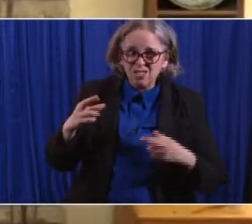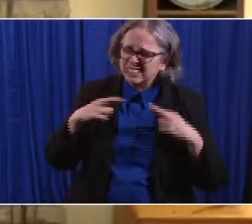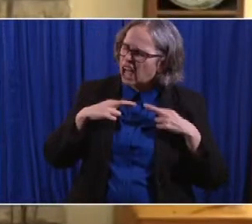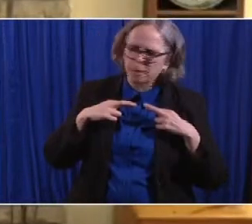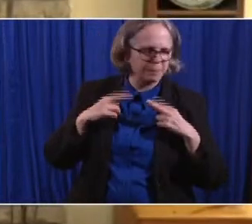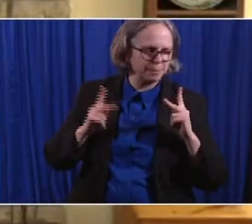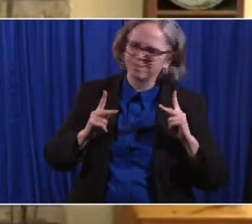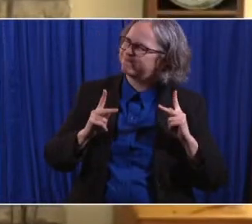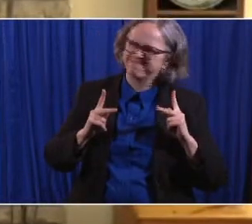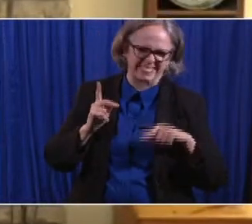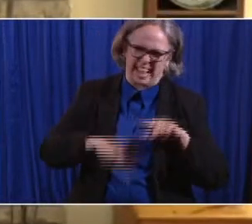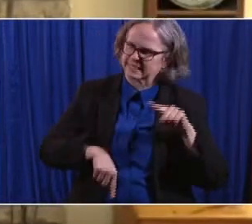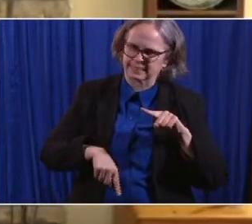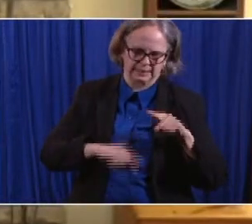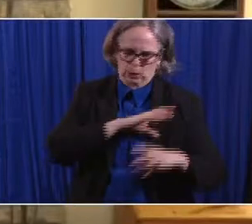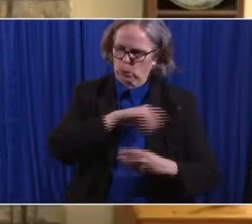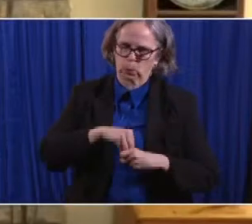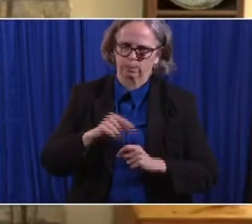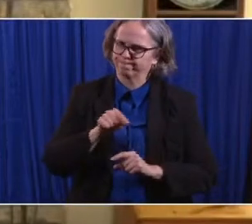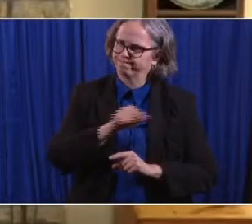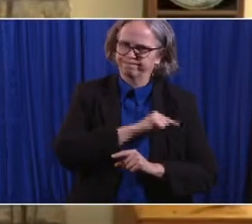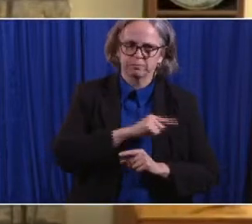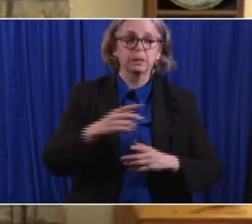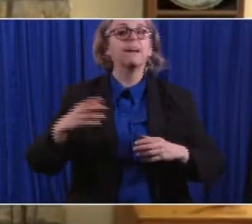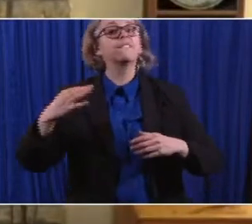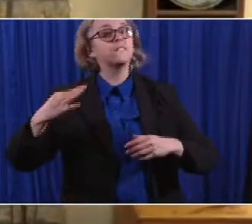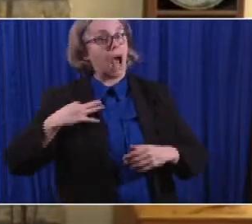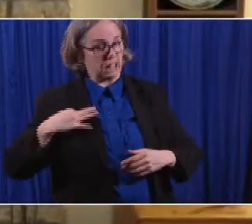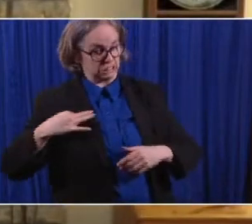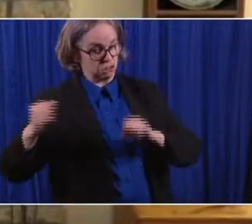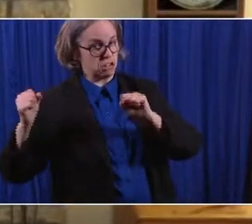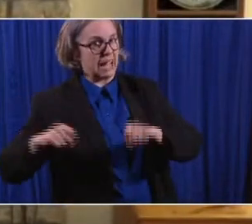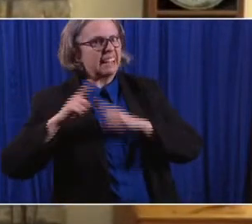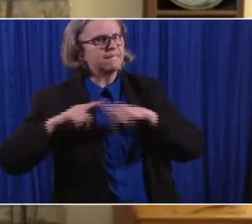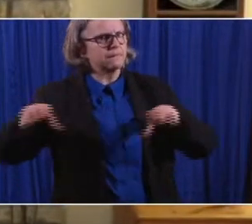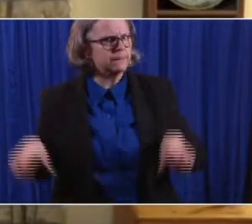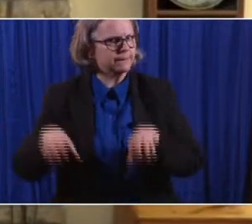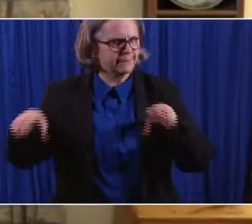individuals, and it does include volunteer fire departments as well.